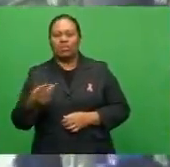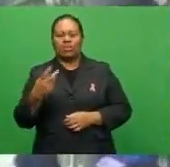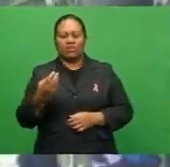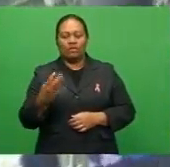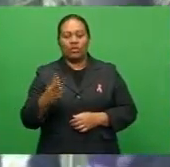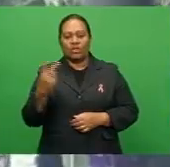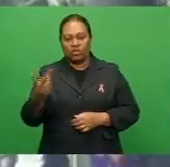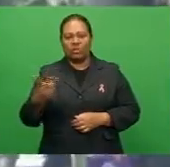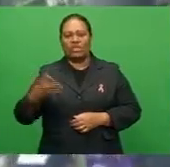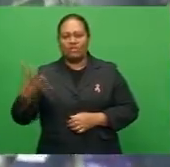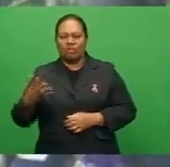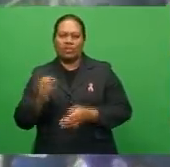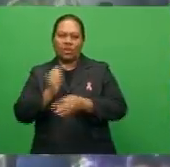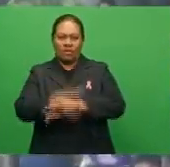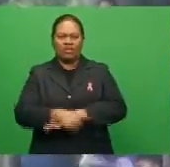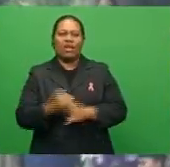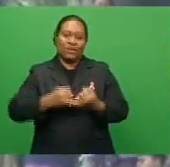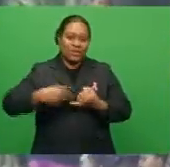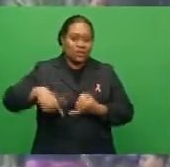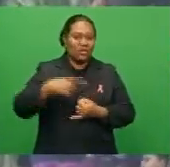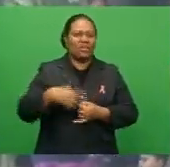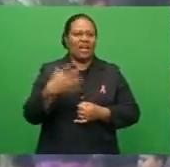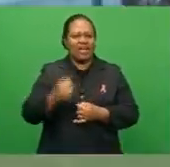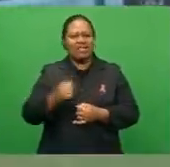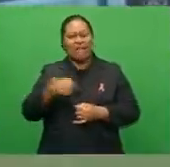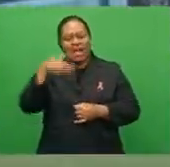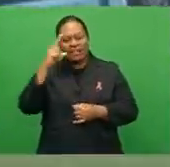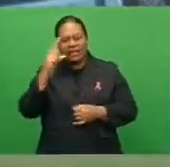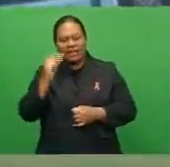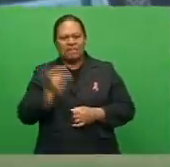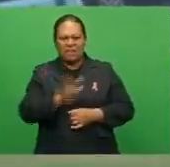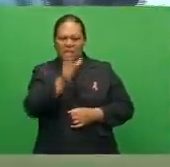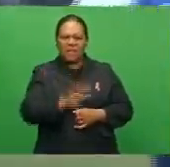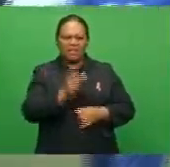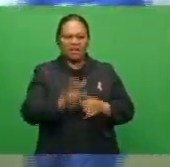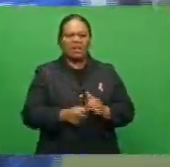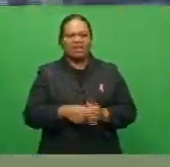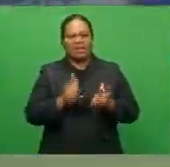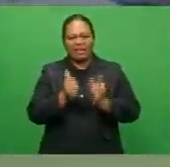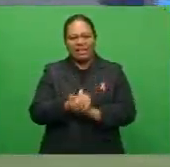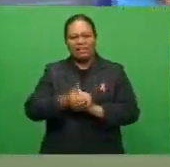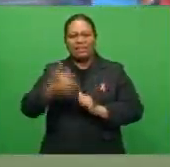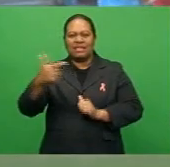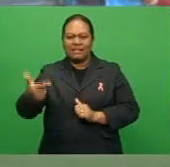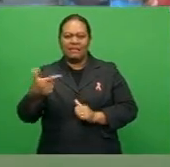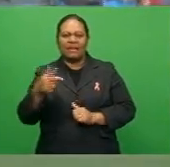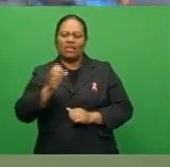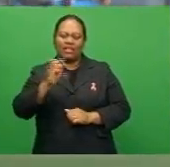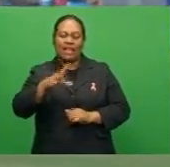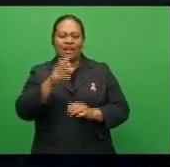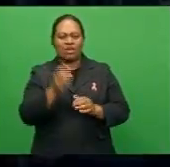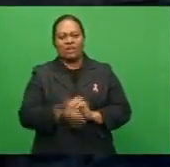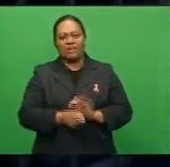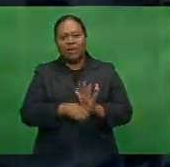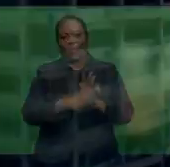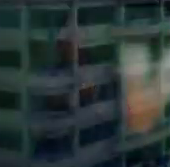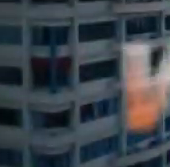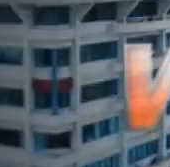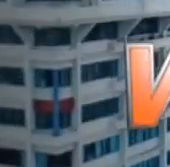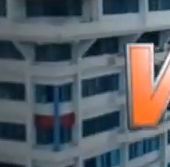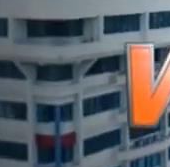That's how knowledge is passed down. The victors of the club championship will be crowned the winner of the Eastern Central Division. Talimaterukula,